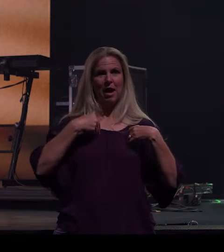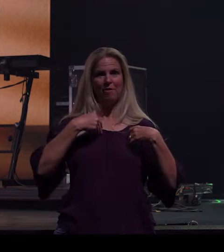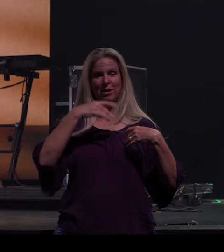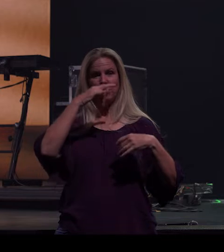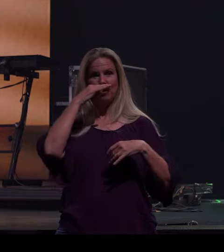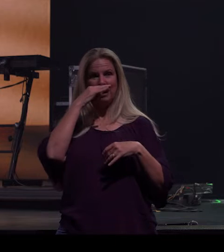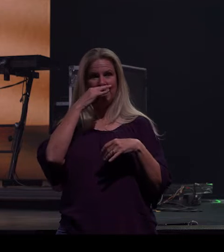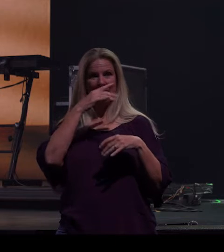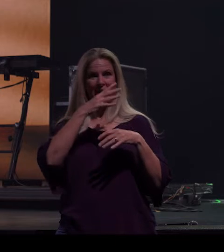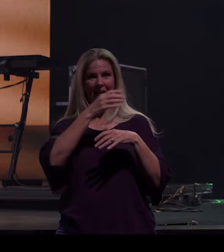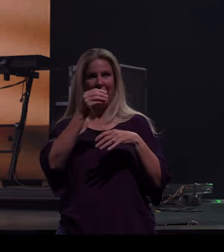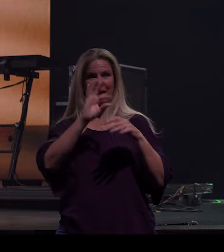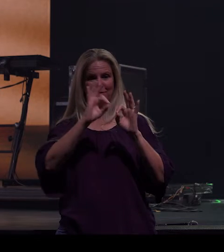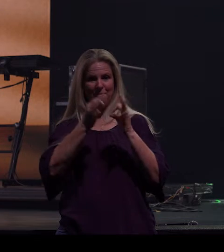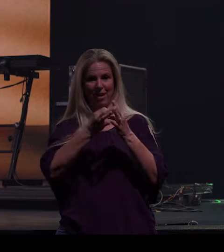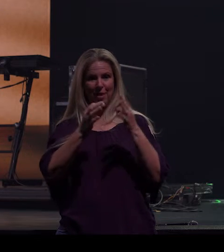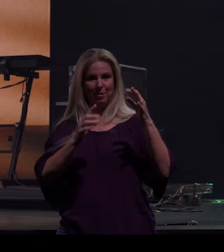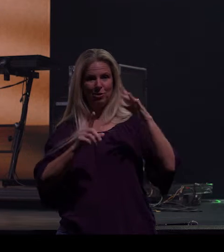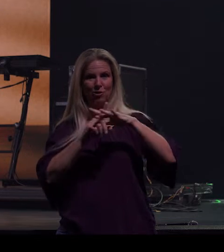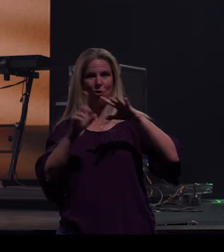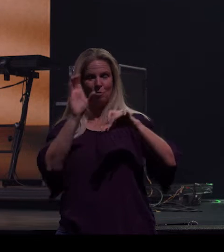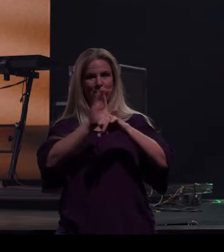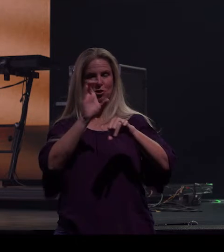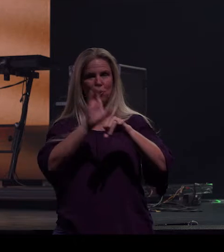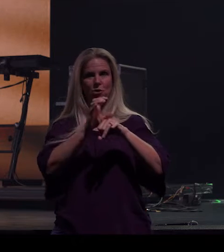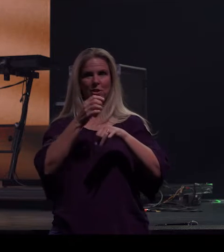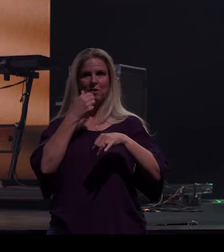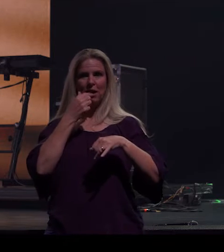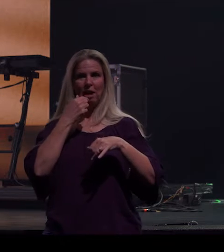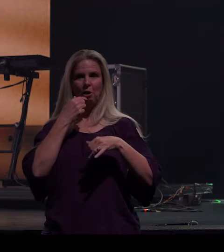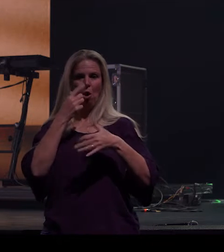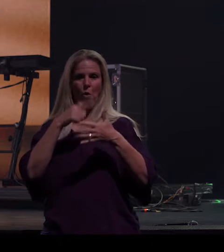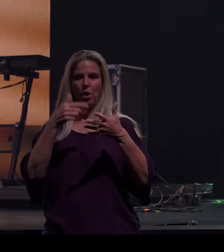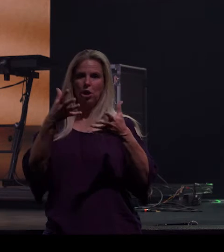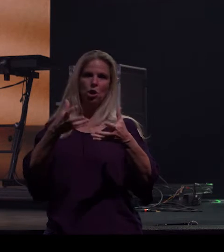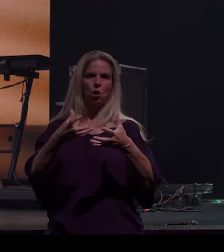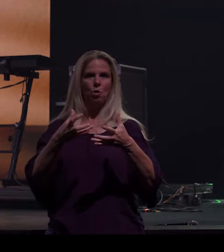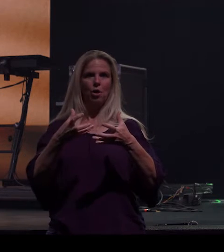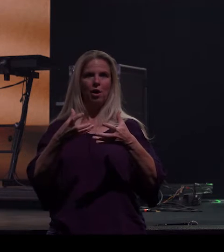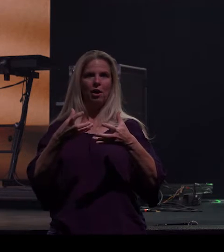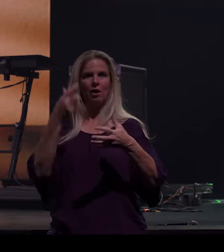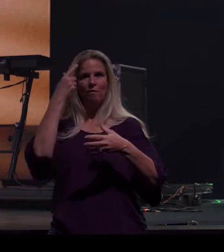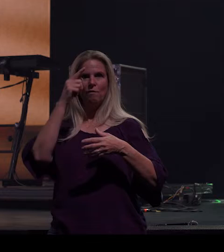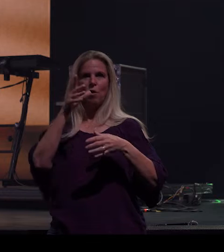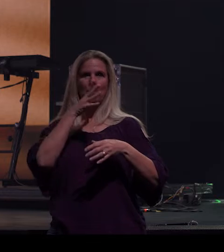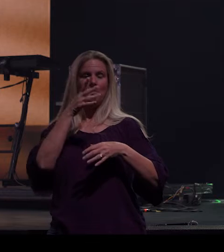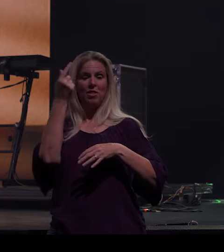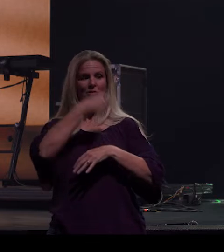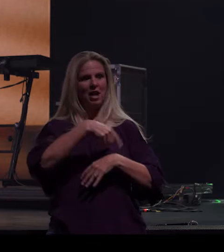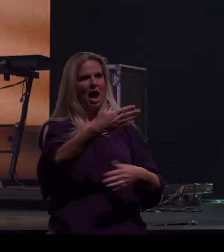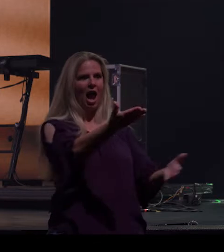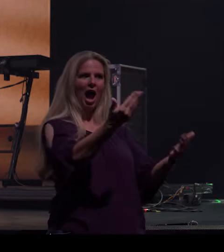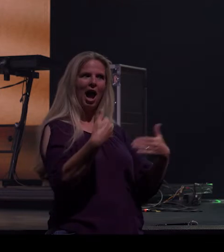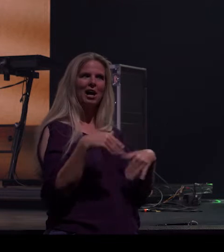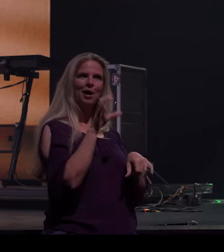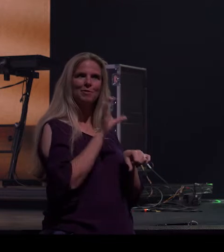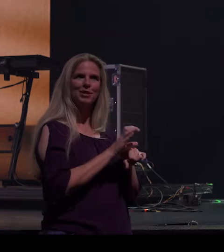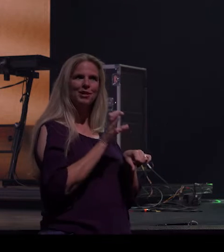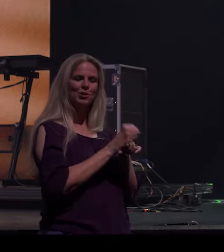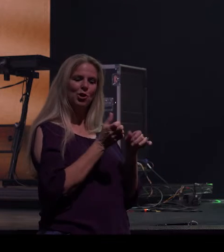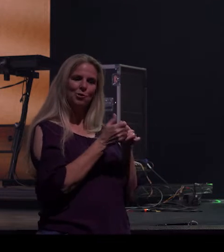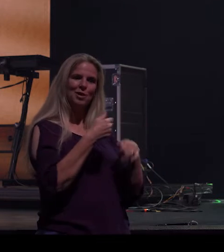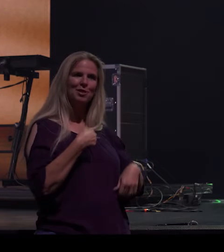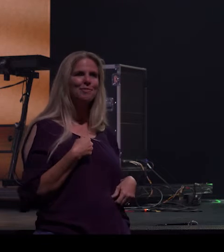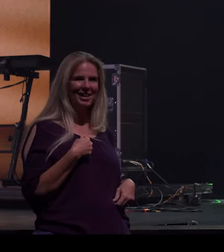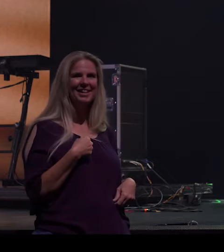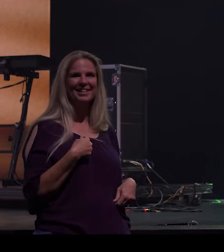your perfect opportunity. All you have to do is tell them, when they say, what do you want for Mother's Day? You say, to come to church with me. It's like, that's your cue, right? So